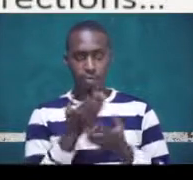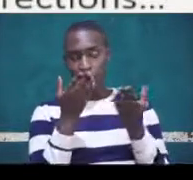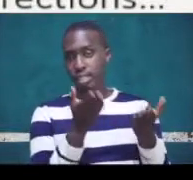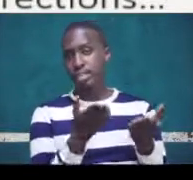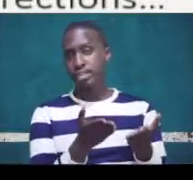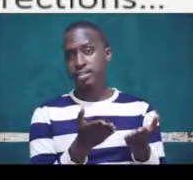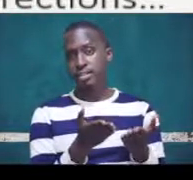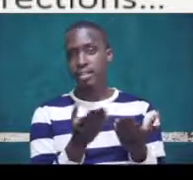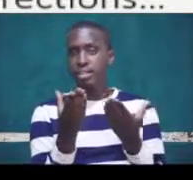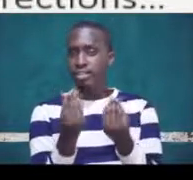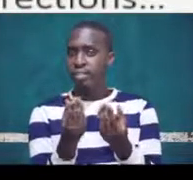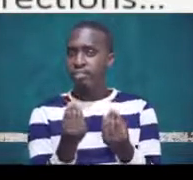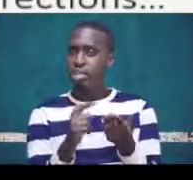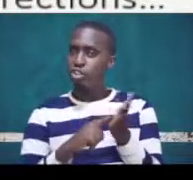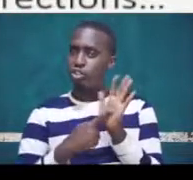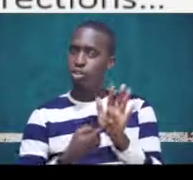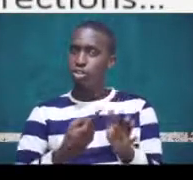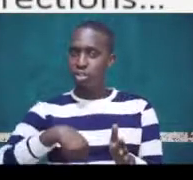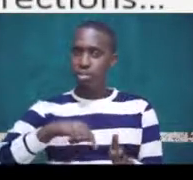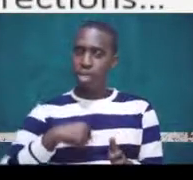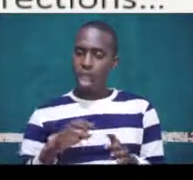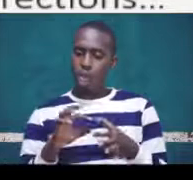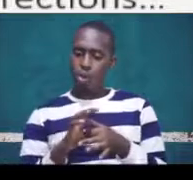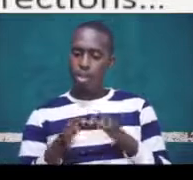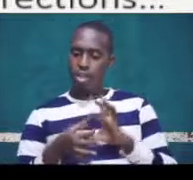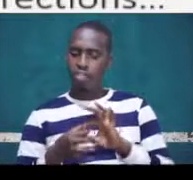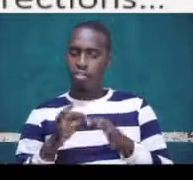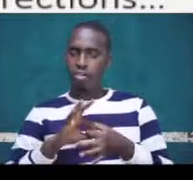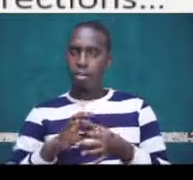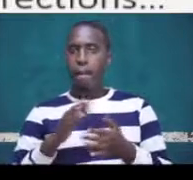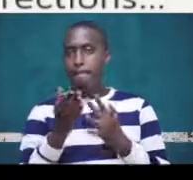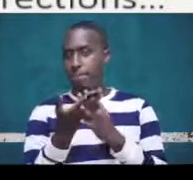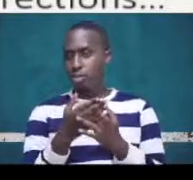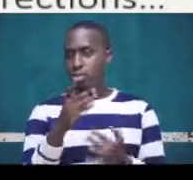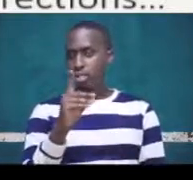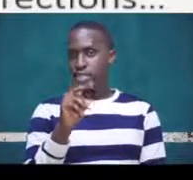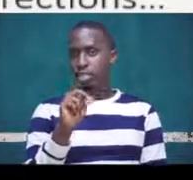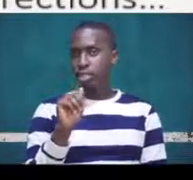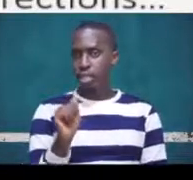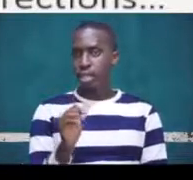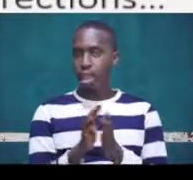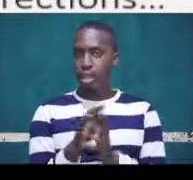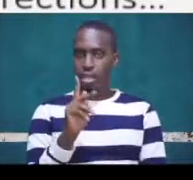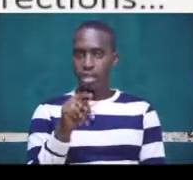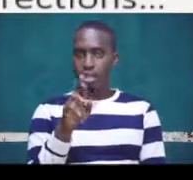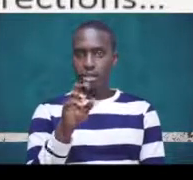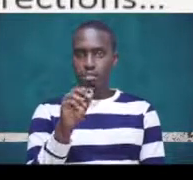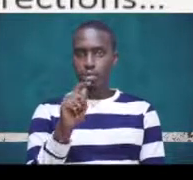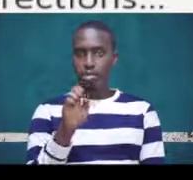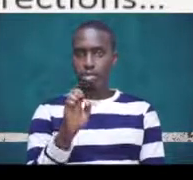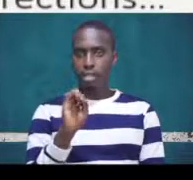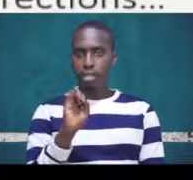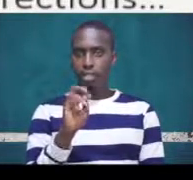this simply shows us the connection between the DNA and the protein we make.